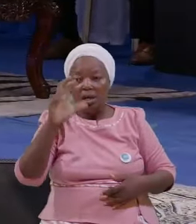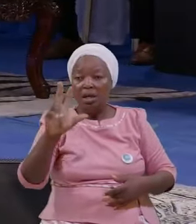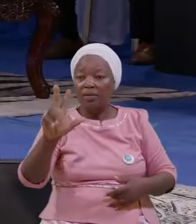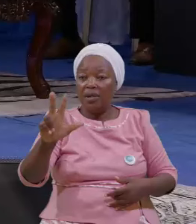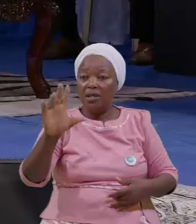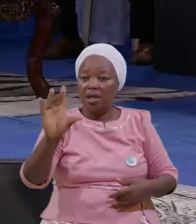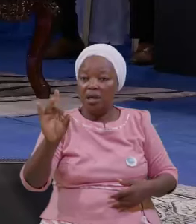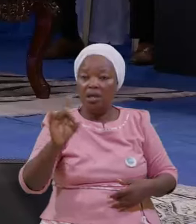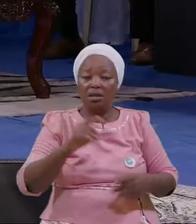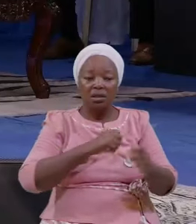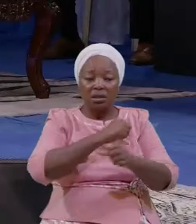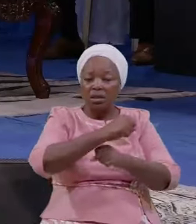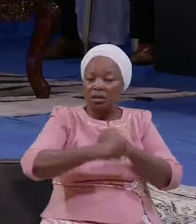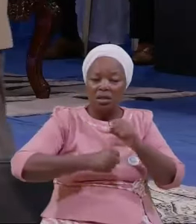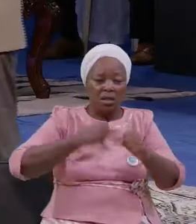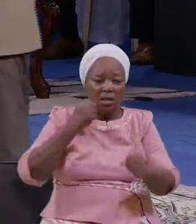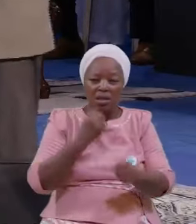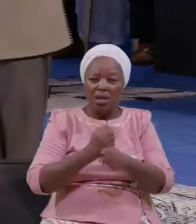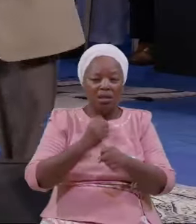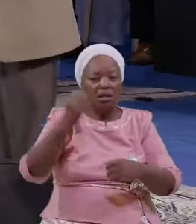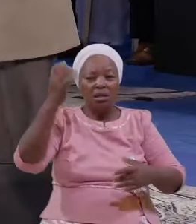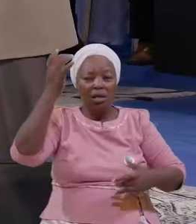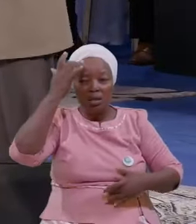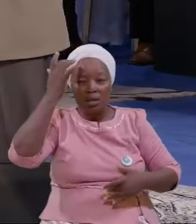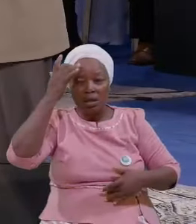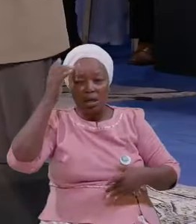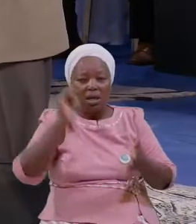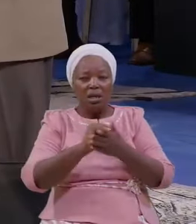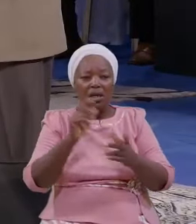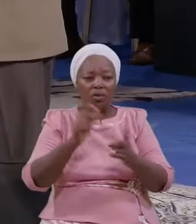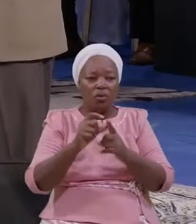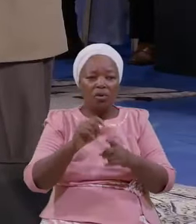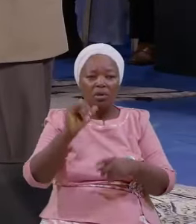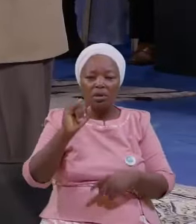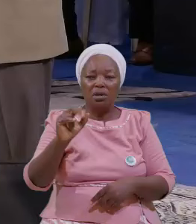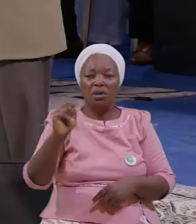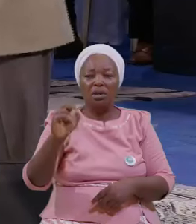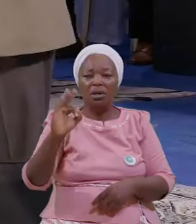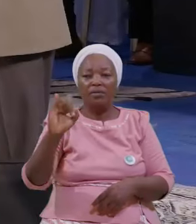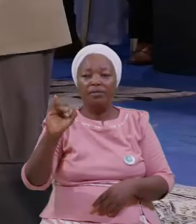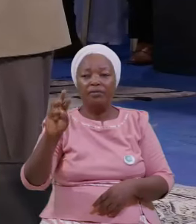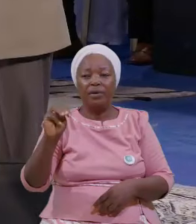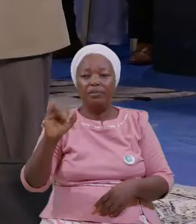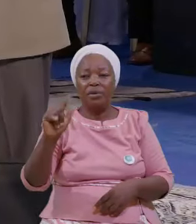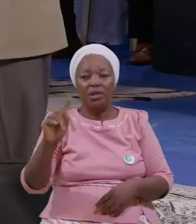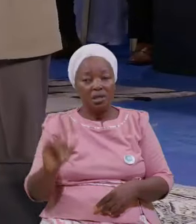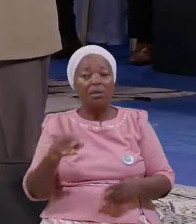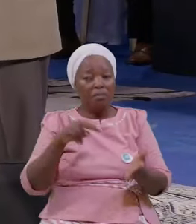38 years. Infirmity. That word infirmity actually means sickness. It